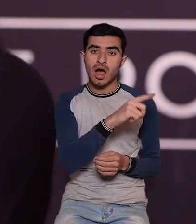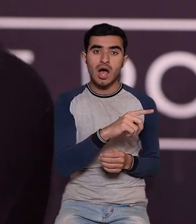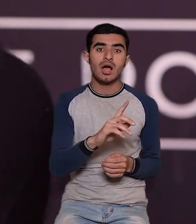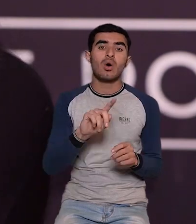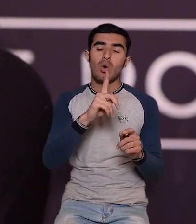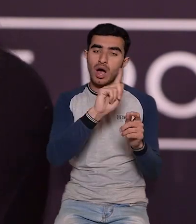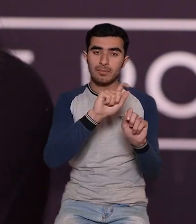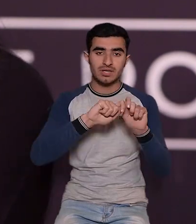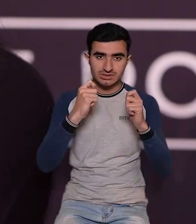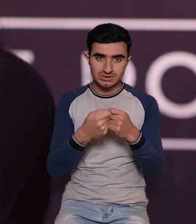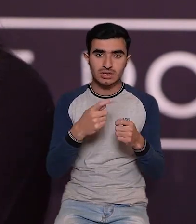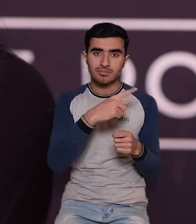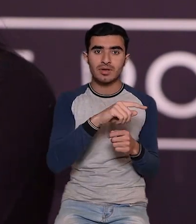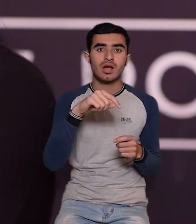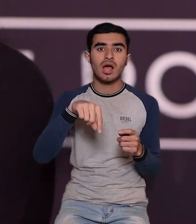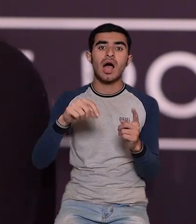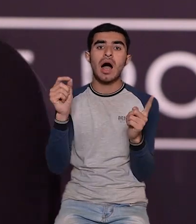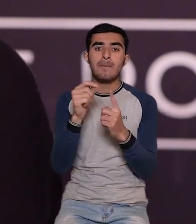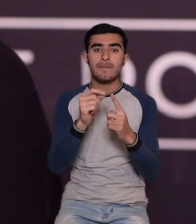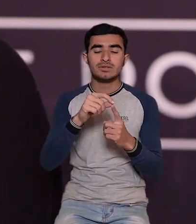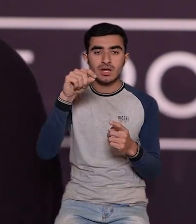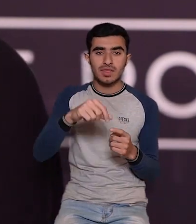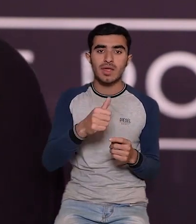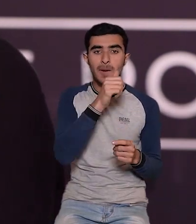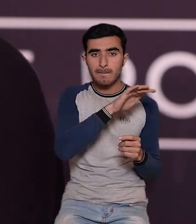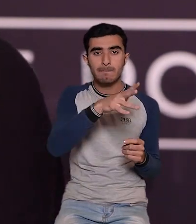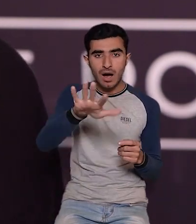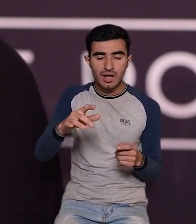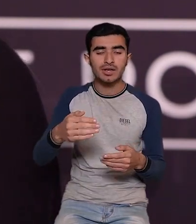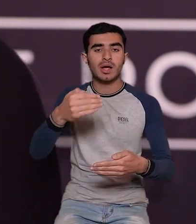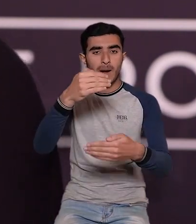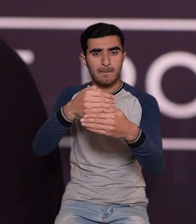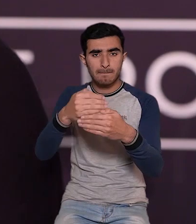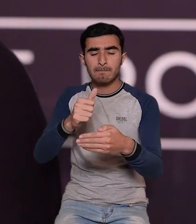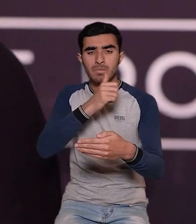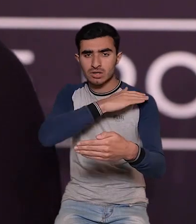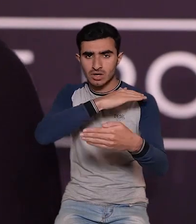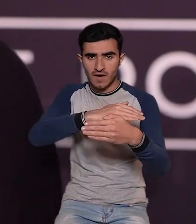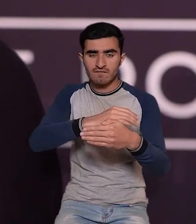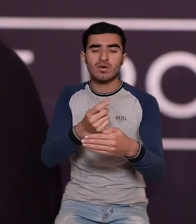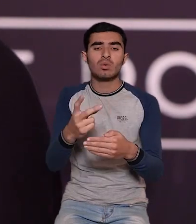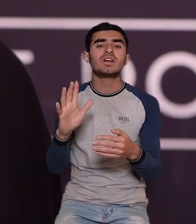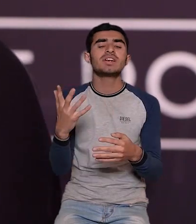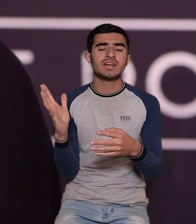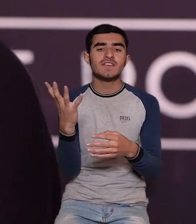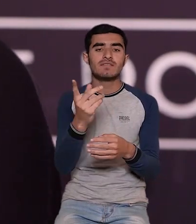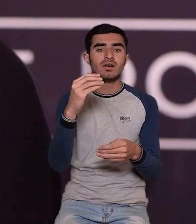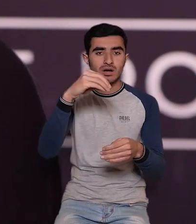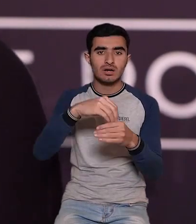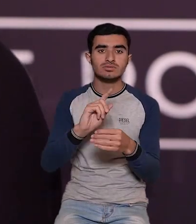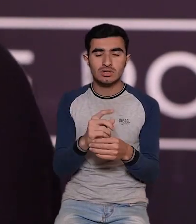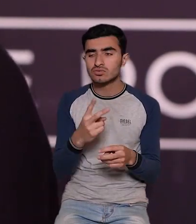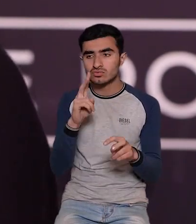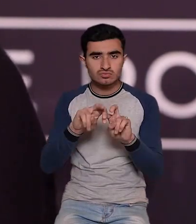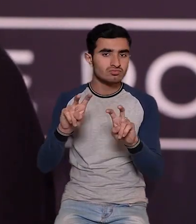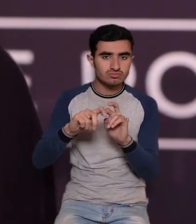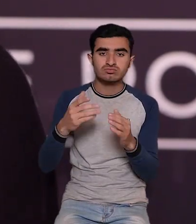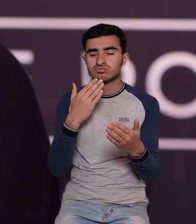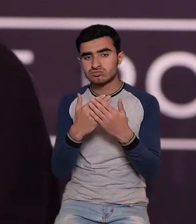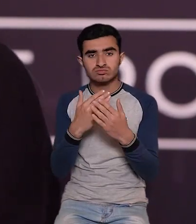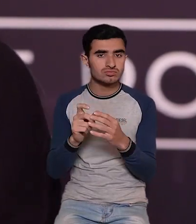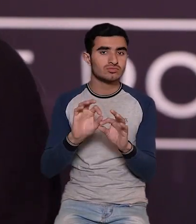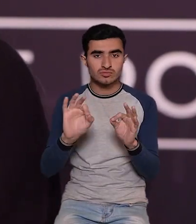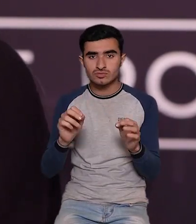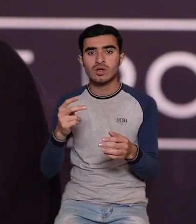and rivers, and then brought a project together on water politics, on water division,